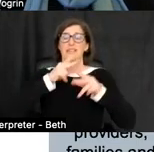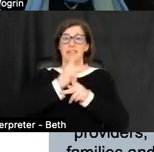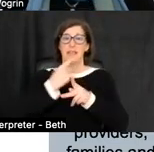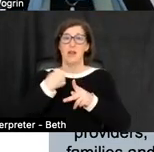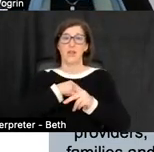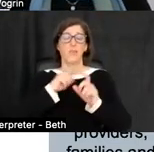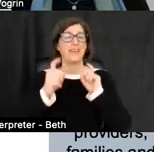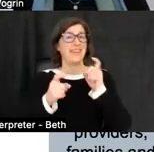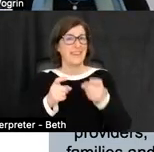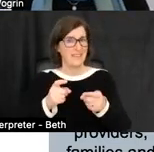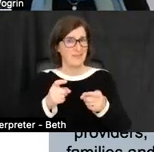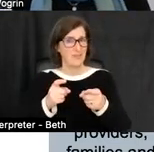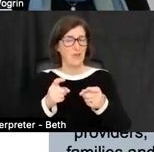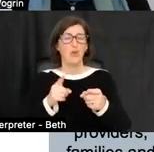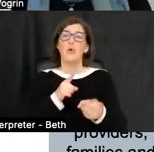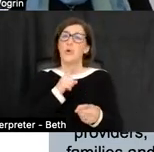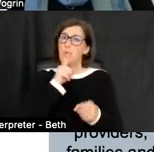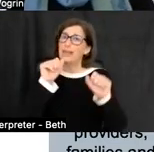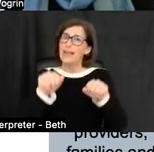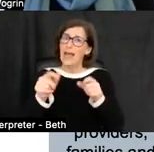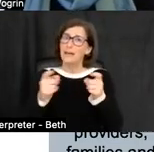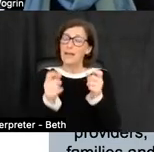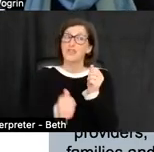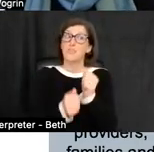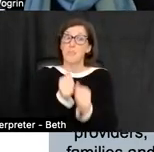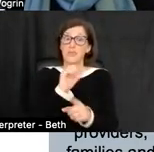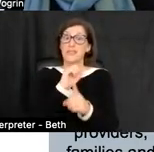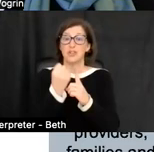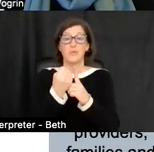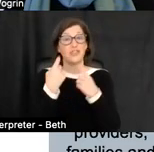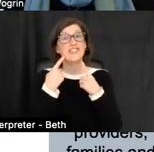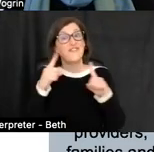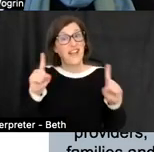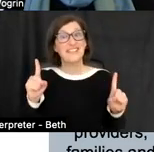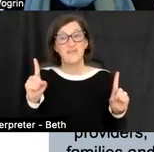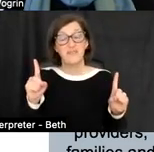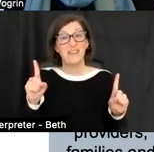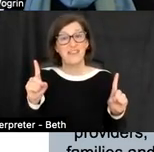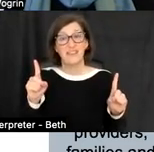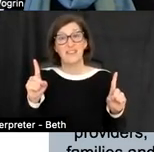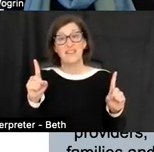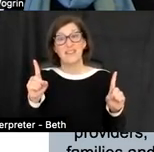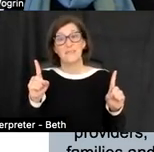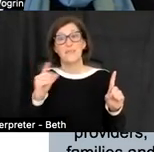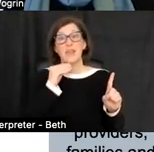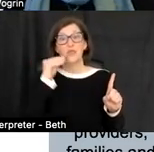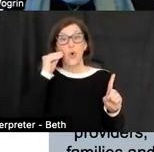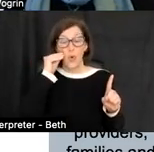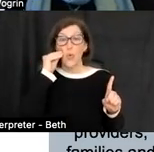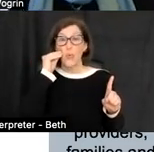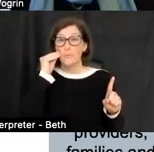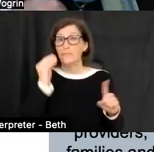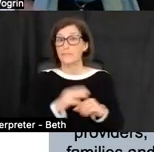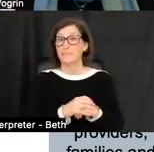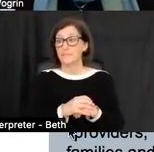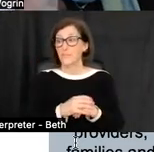give, we really are able to manage most of these cases quite effectively as home-based. And so